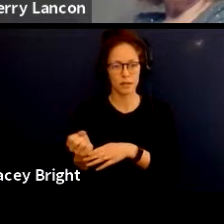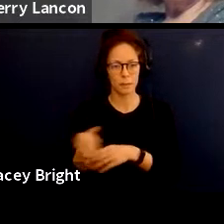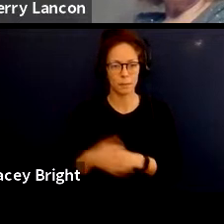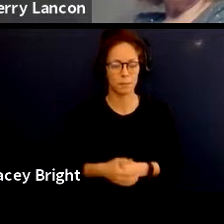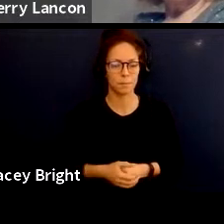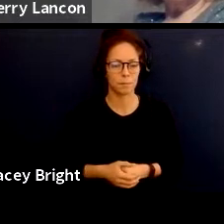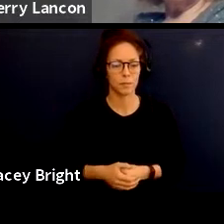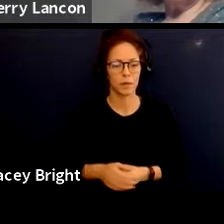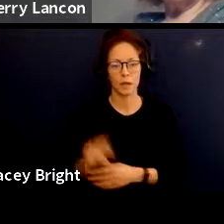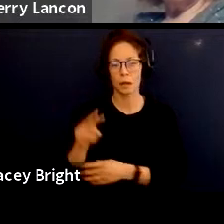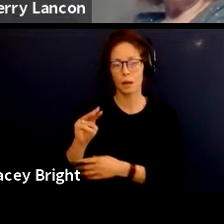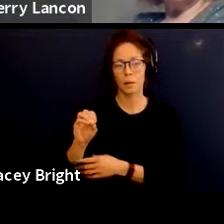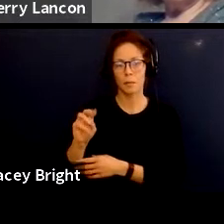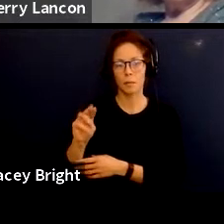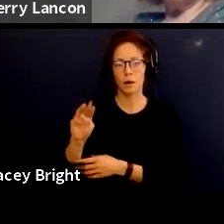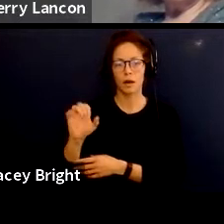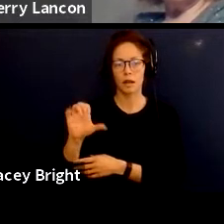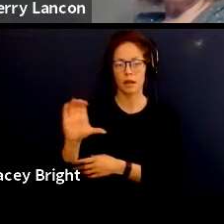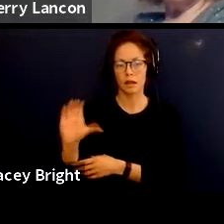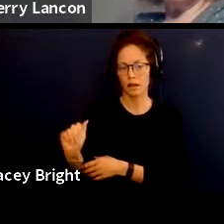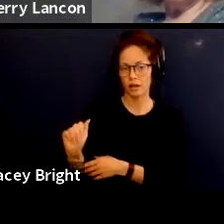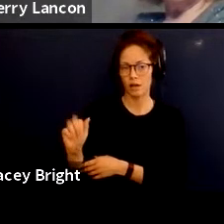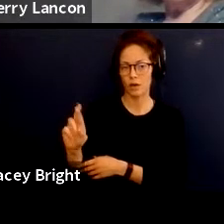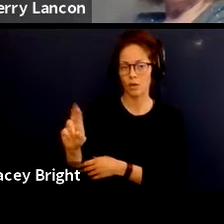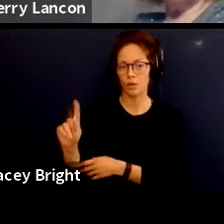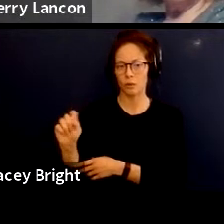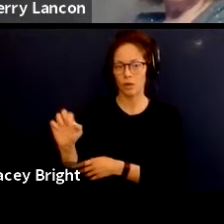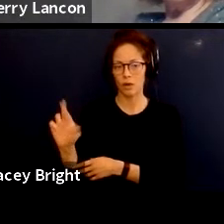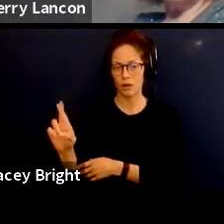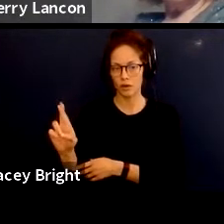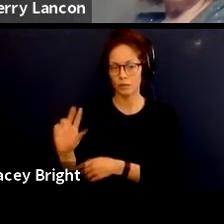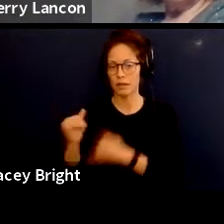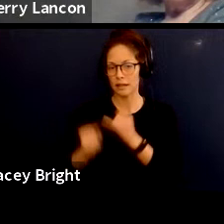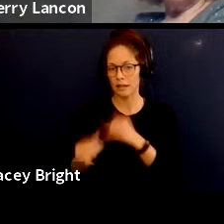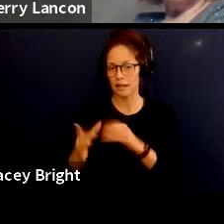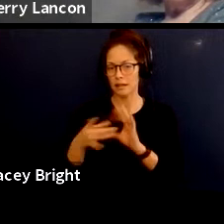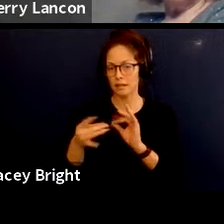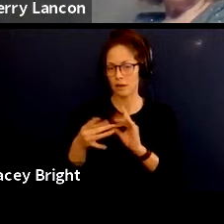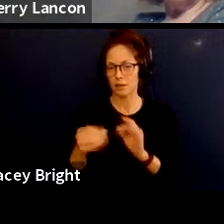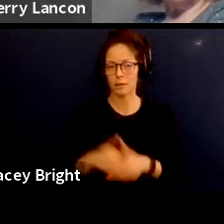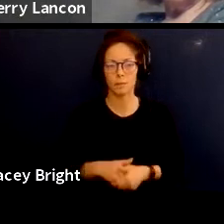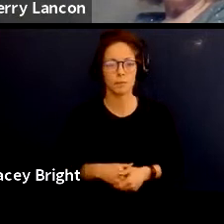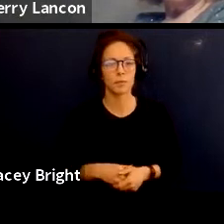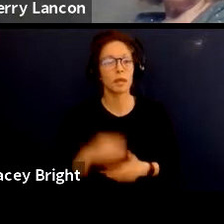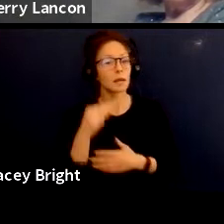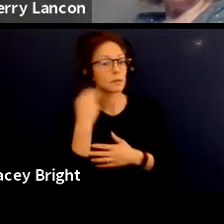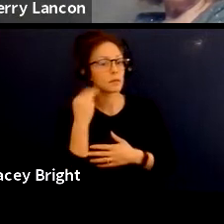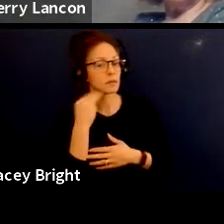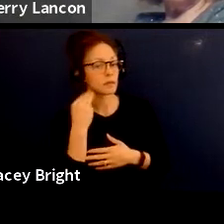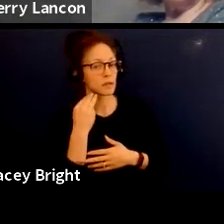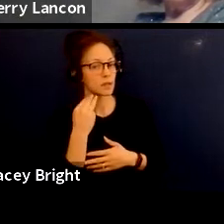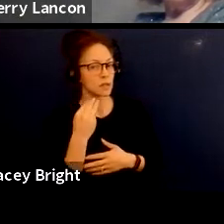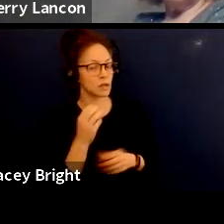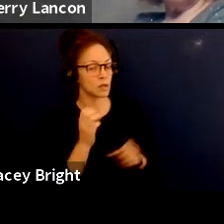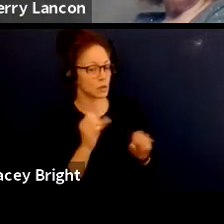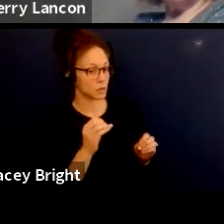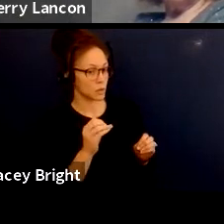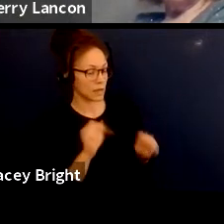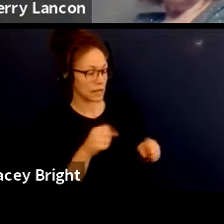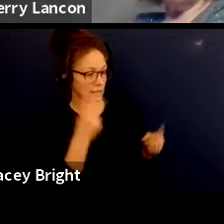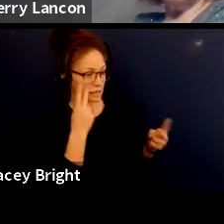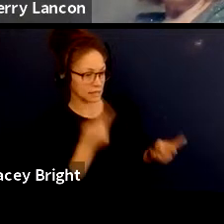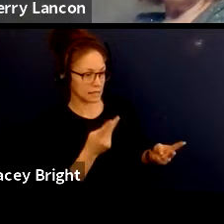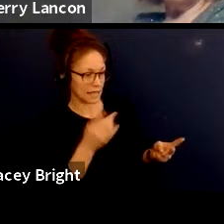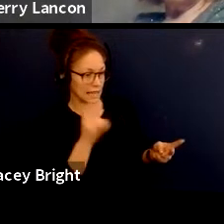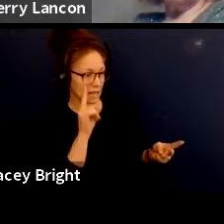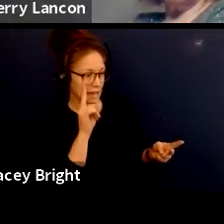Monica Rutter, you're up next and you'll be the last public comment. Mark and Board President Phillips, I can see that there's, I